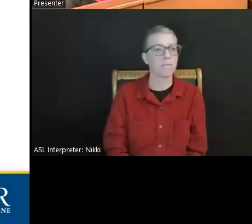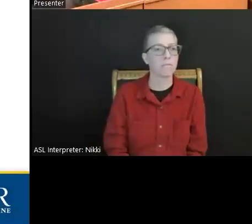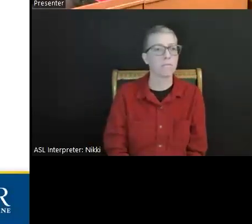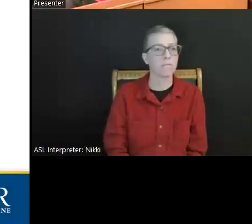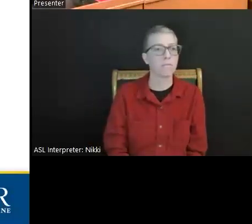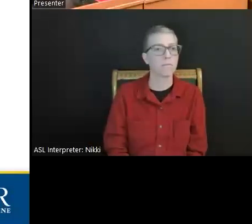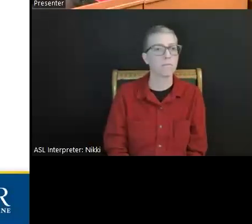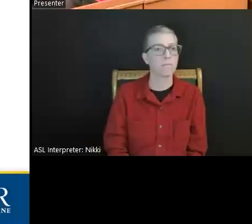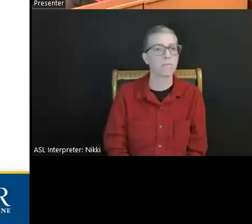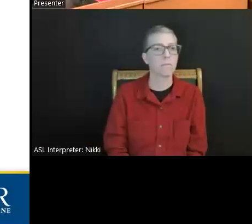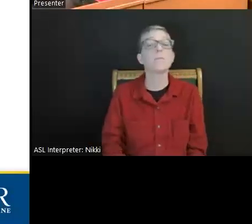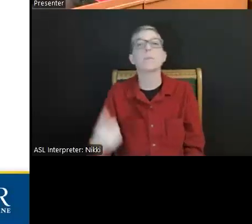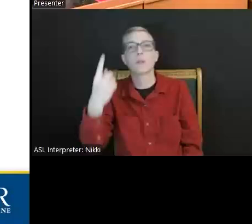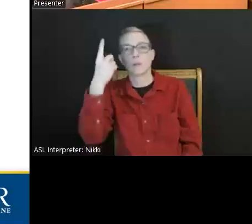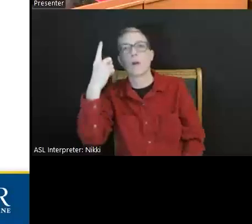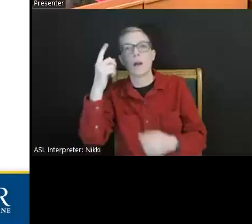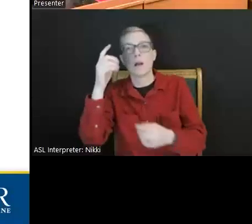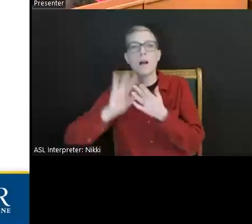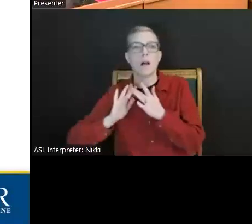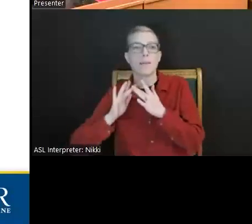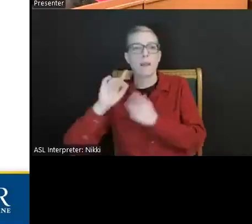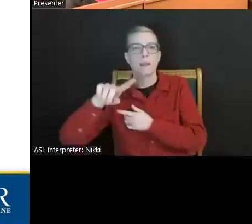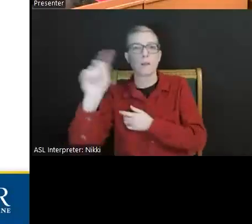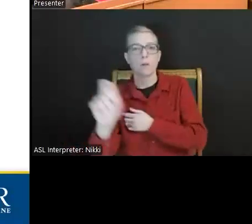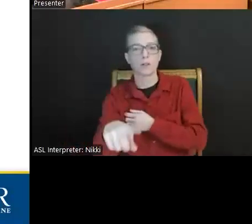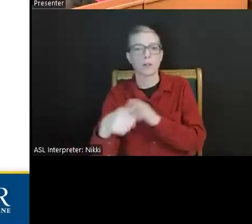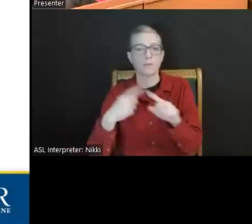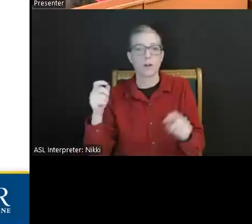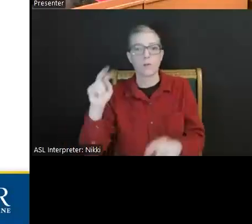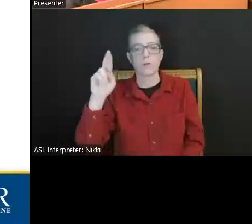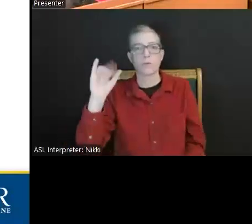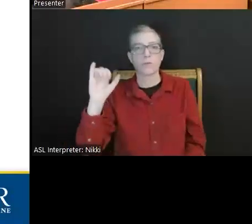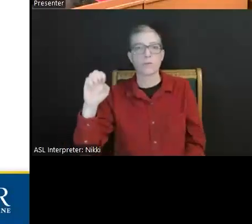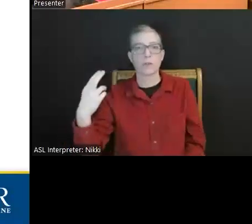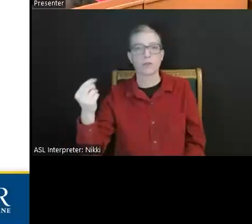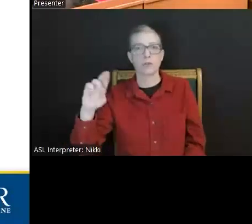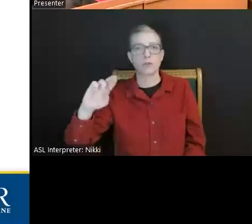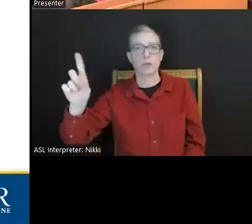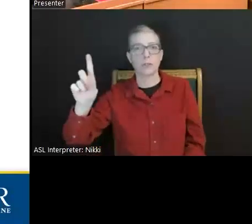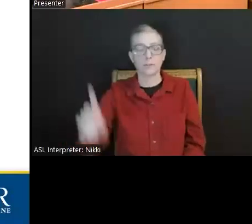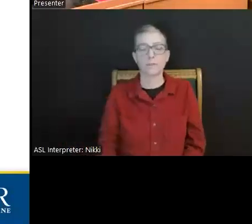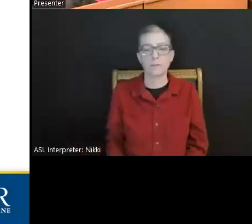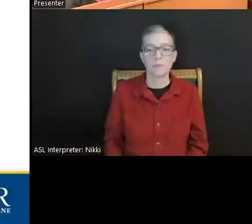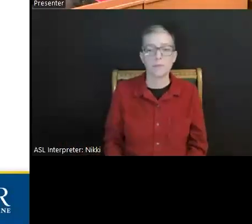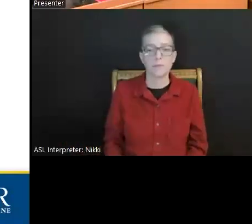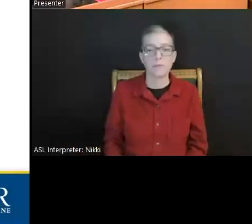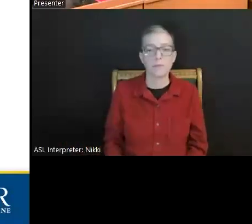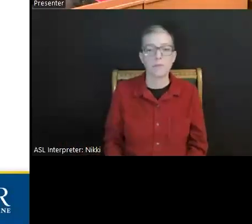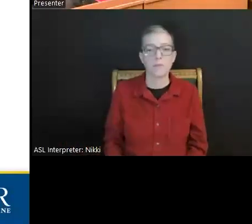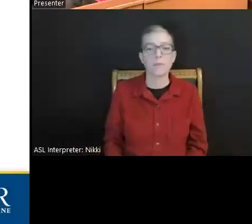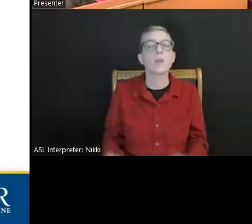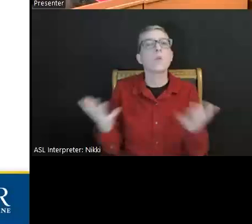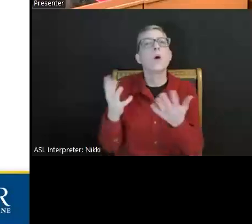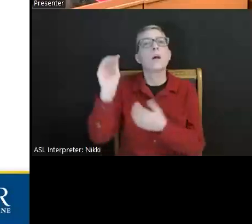Great. We have one online question that's been posed by Rick or Richard. What percentage of participants have